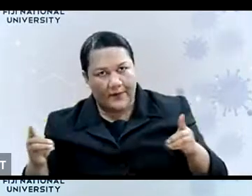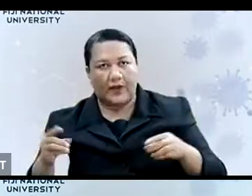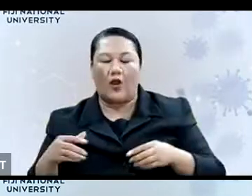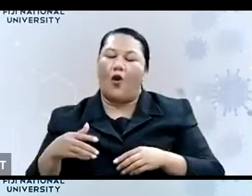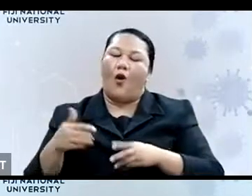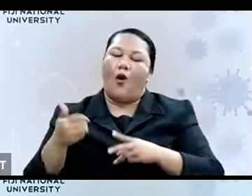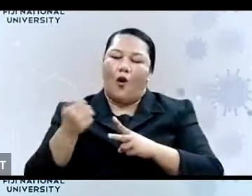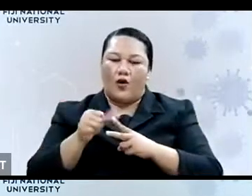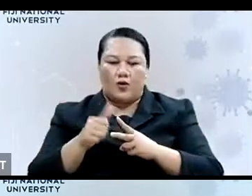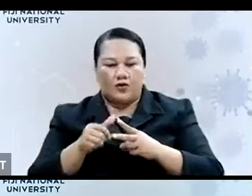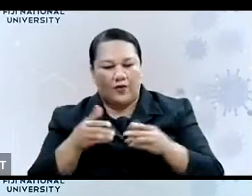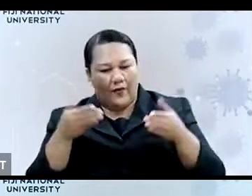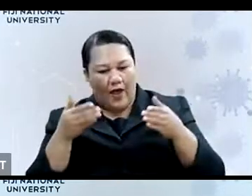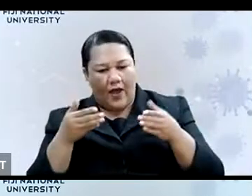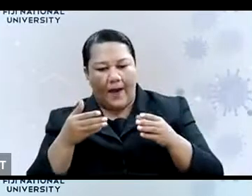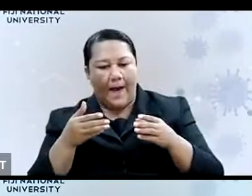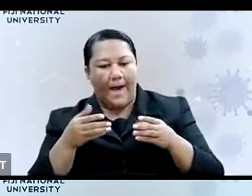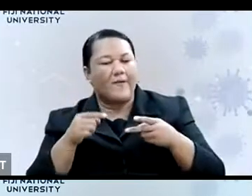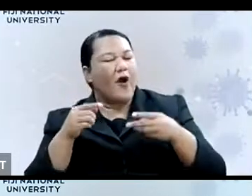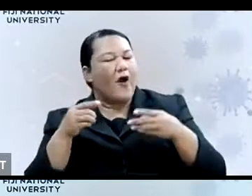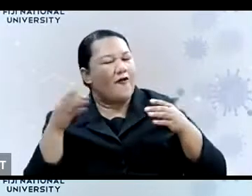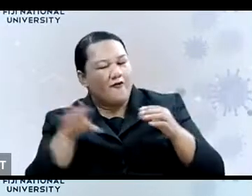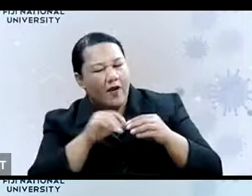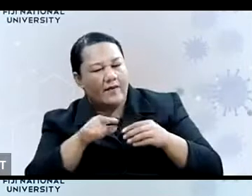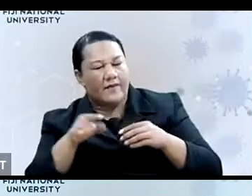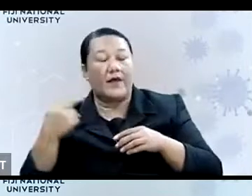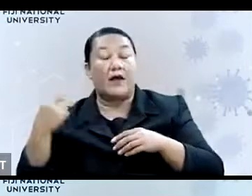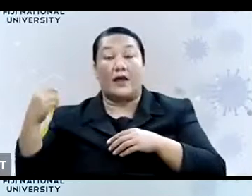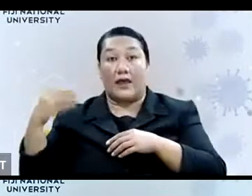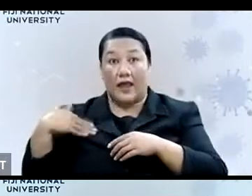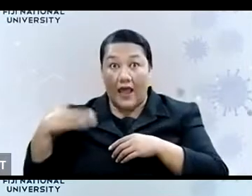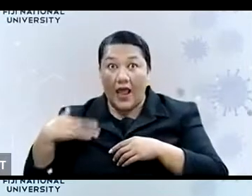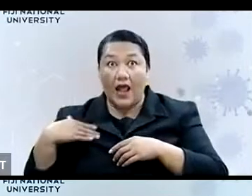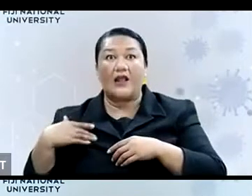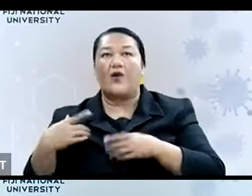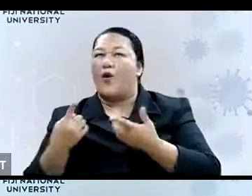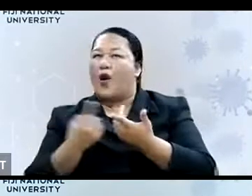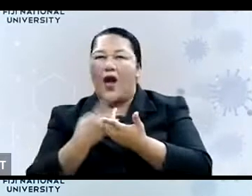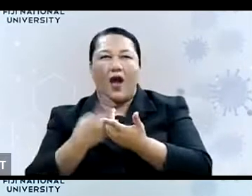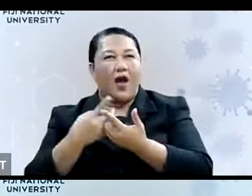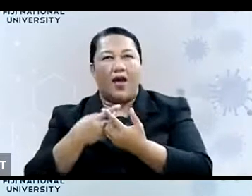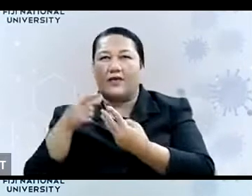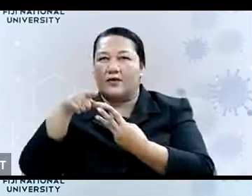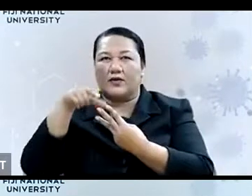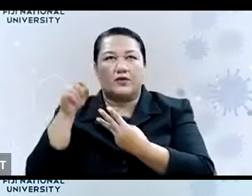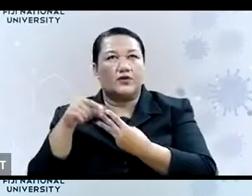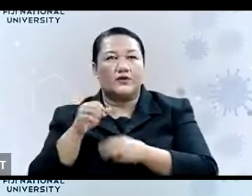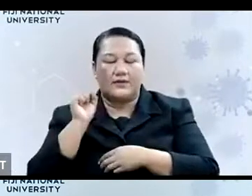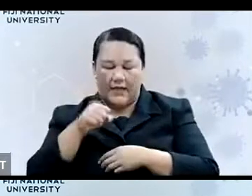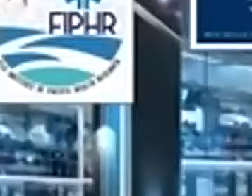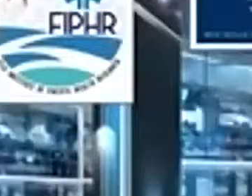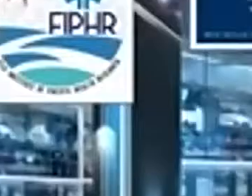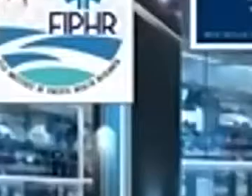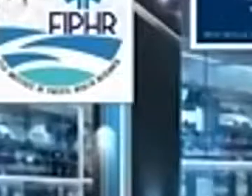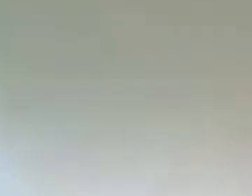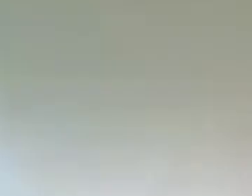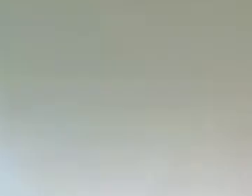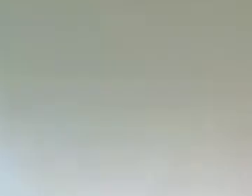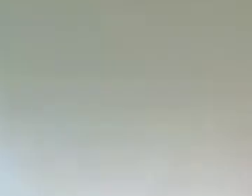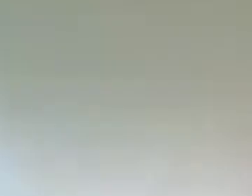the basis of circumstances, on the basis of conscience. So these are some of the things that we have to